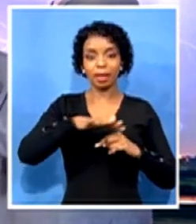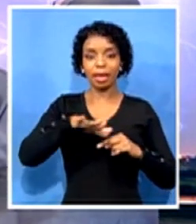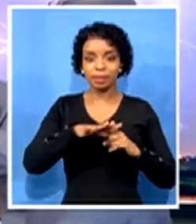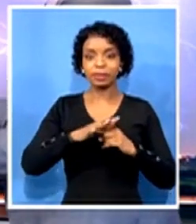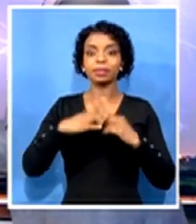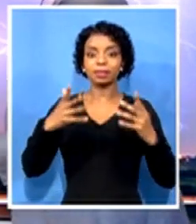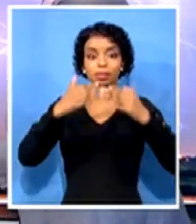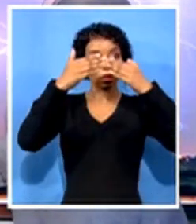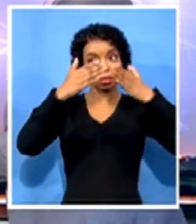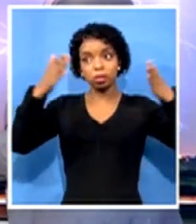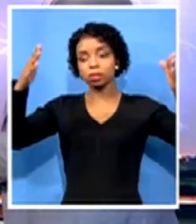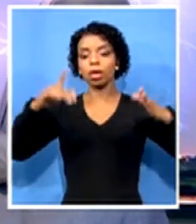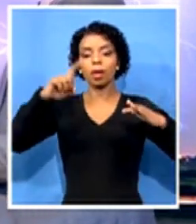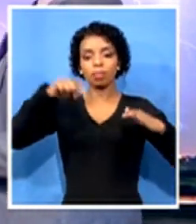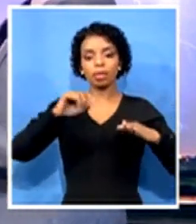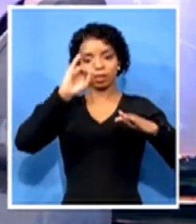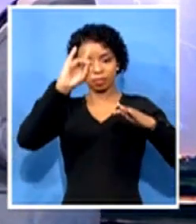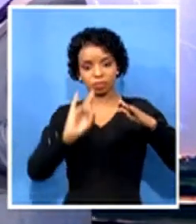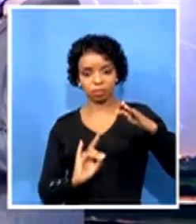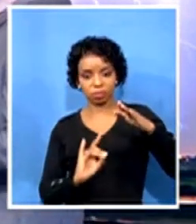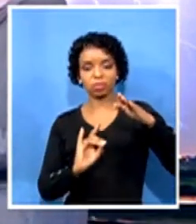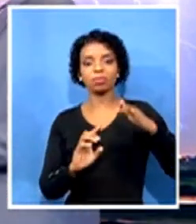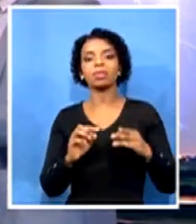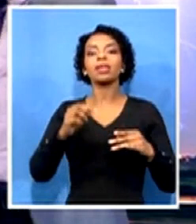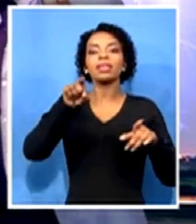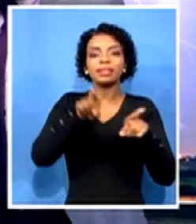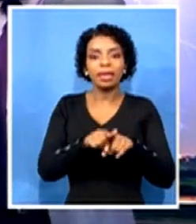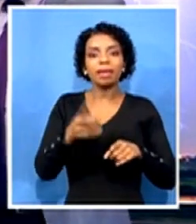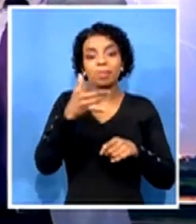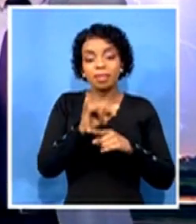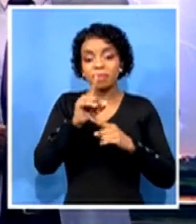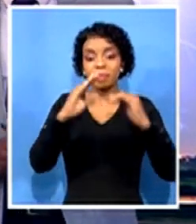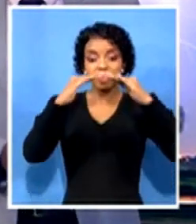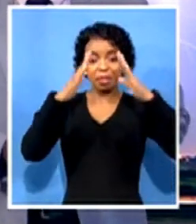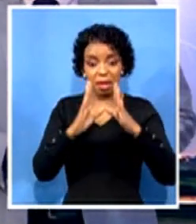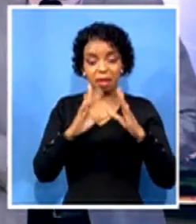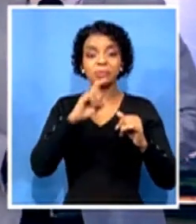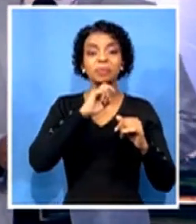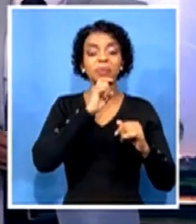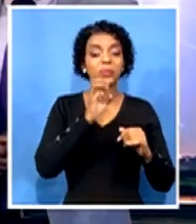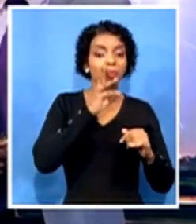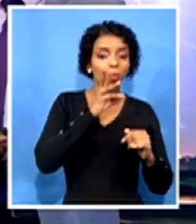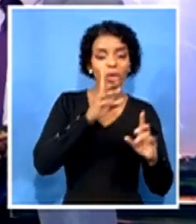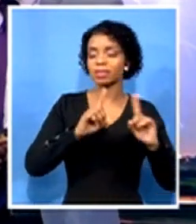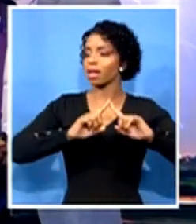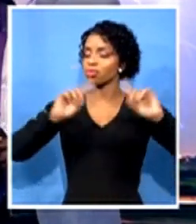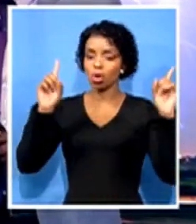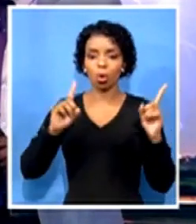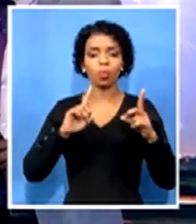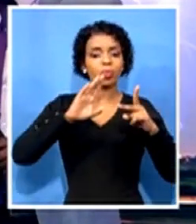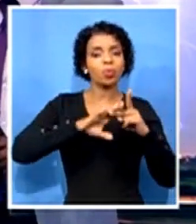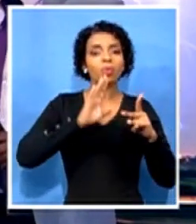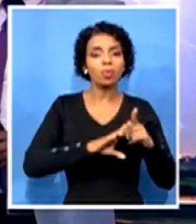use any landline phones if you are in the house, and do not use water, because water and landline phones can conduct a whole lot